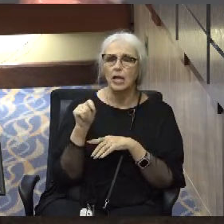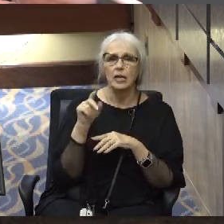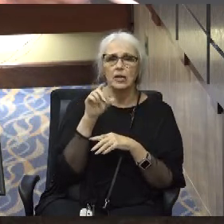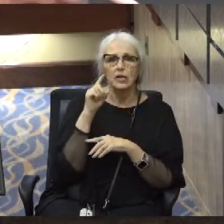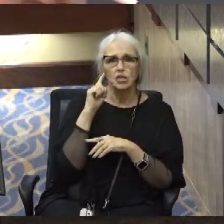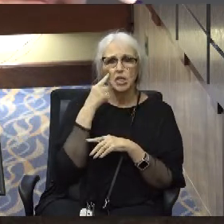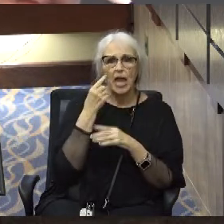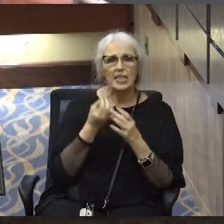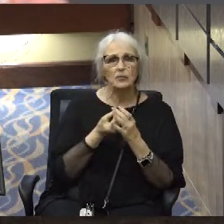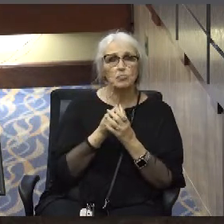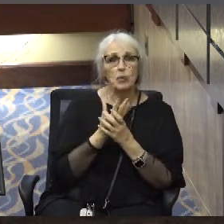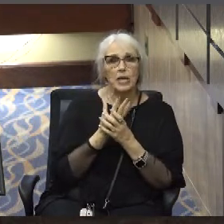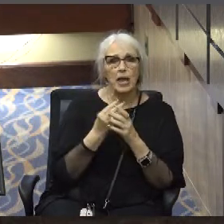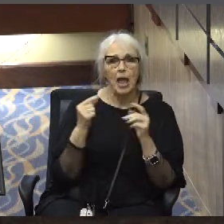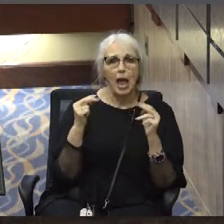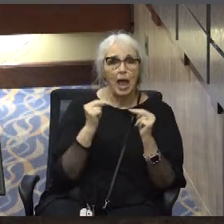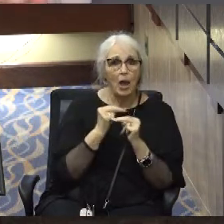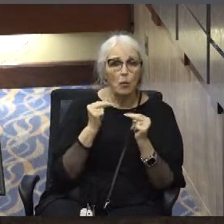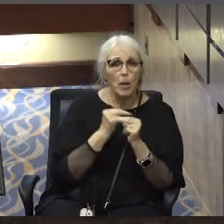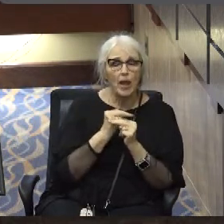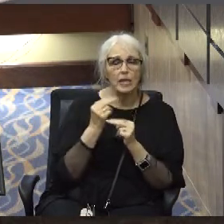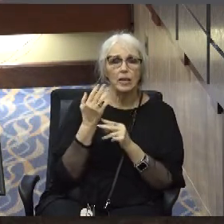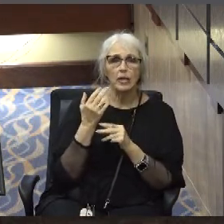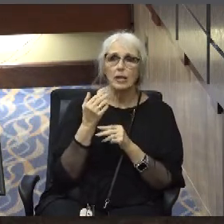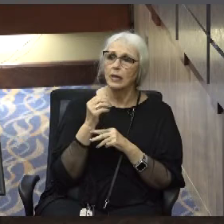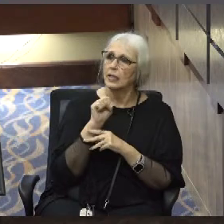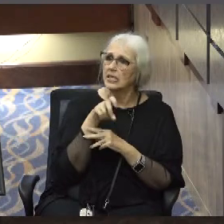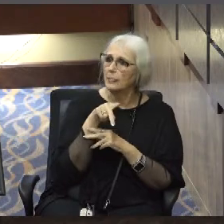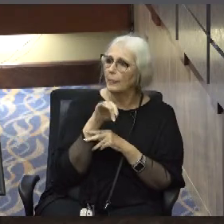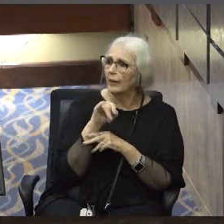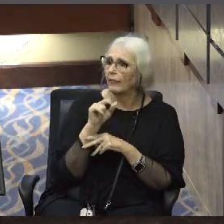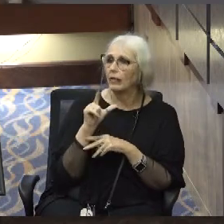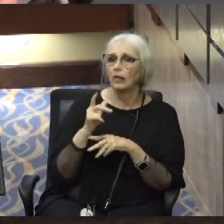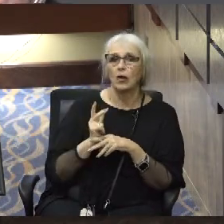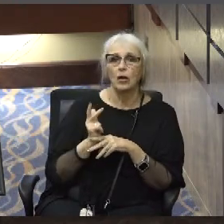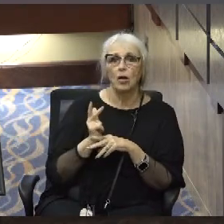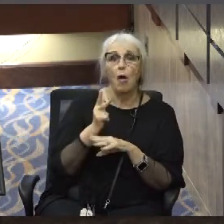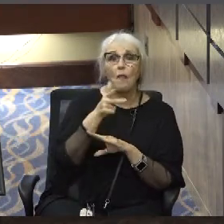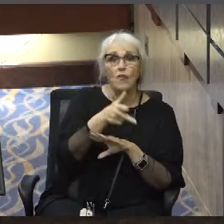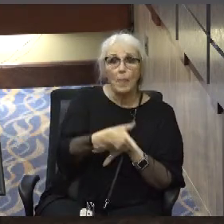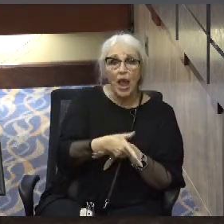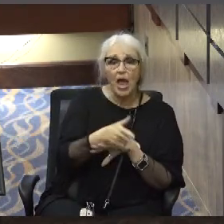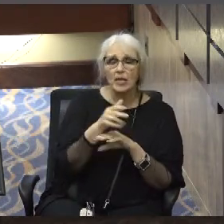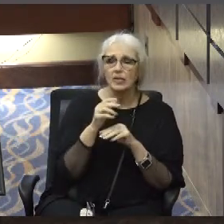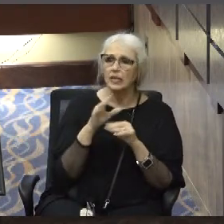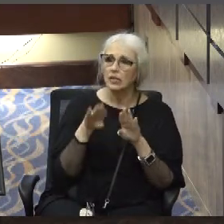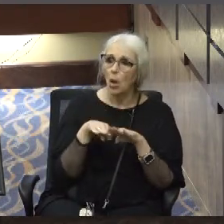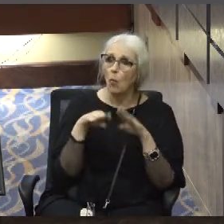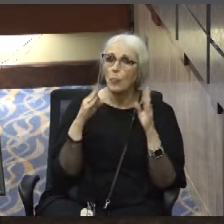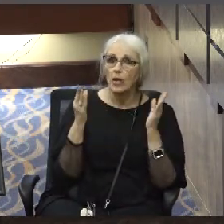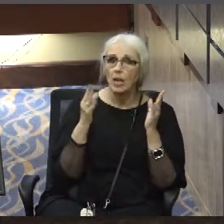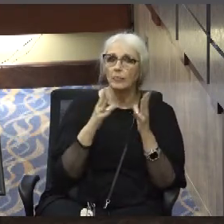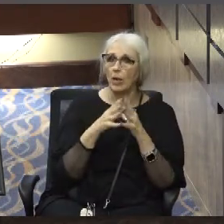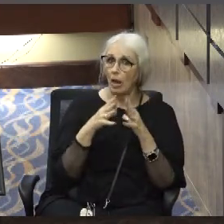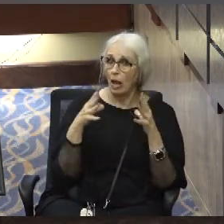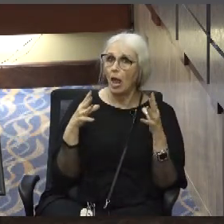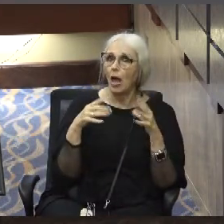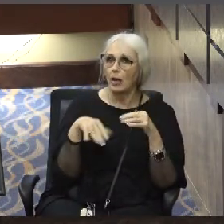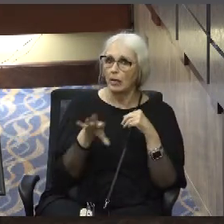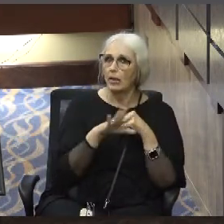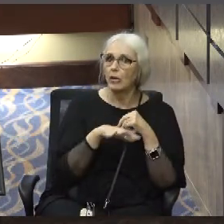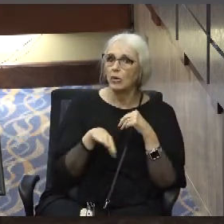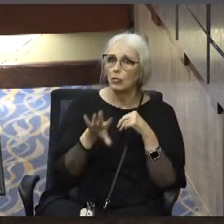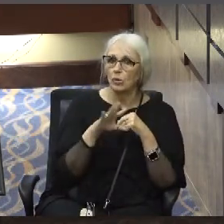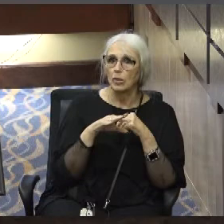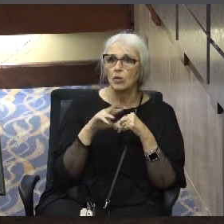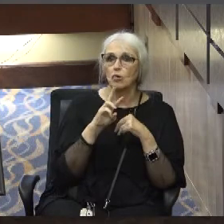that we've done in the last 3 or 4 years, the Spiegelville 84 overpass that's opened up a lot out there in the western